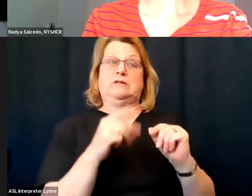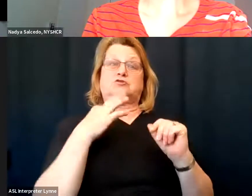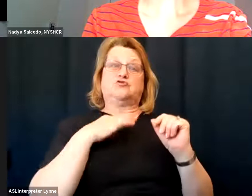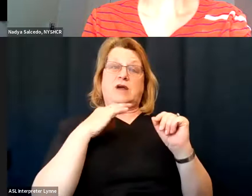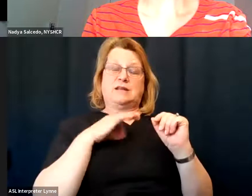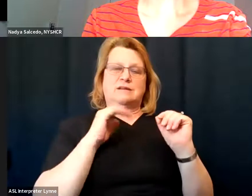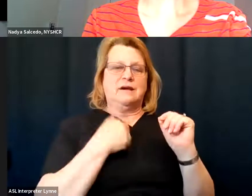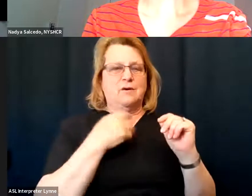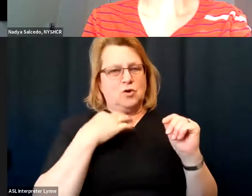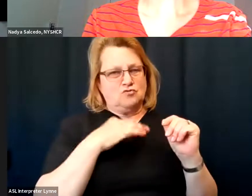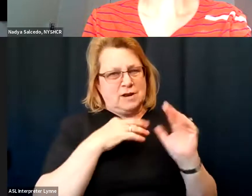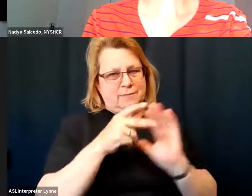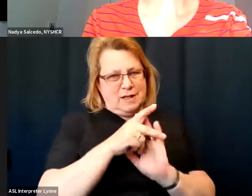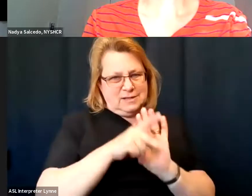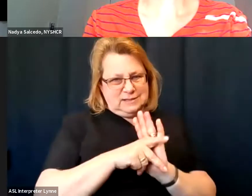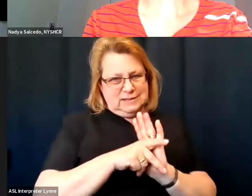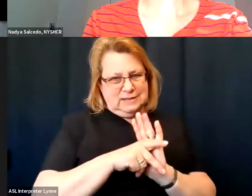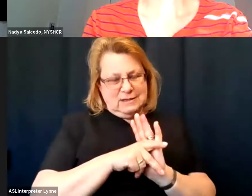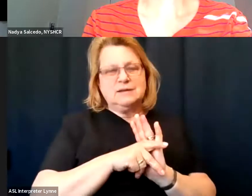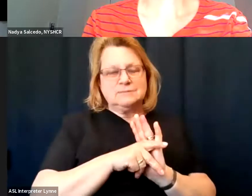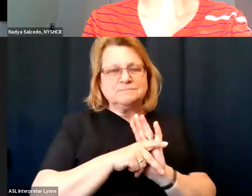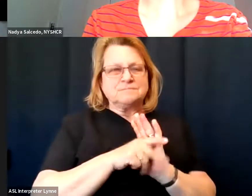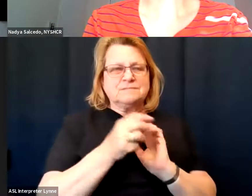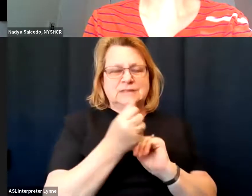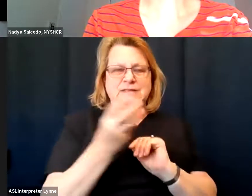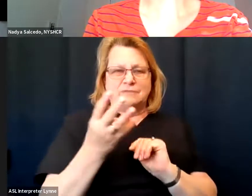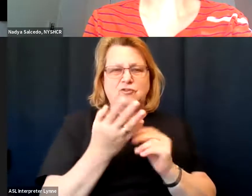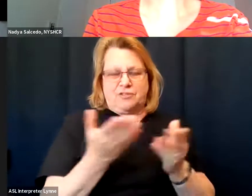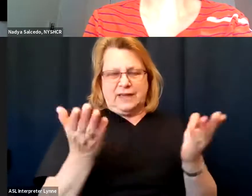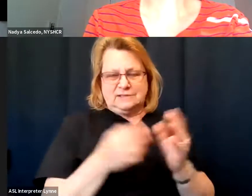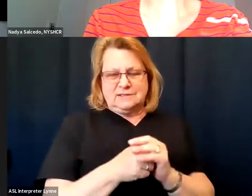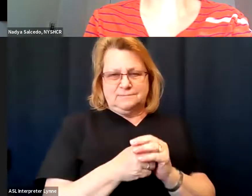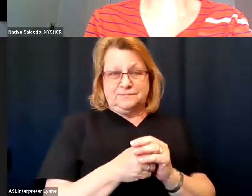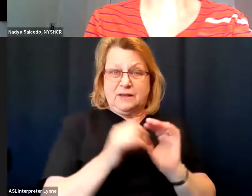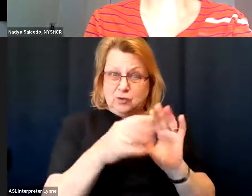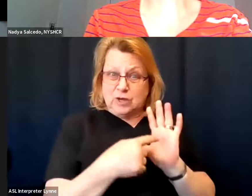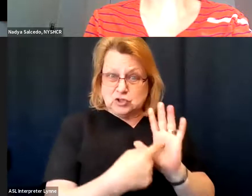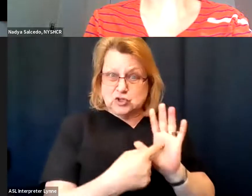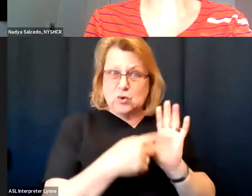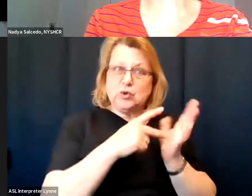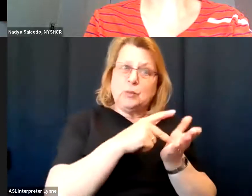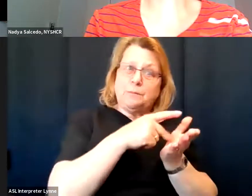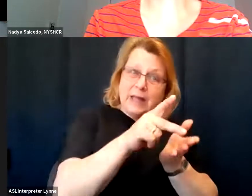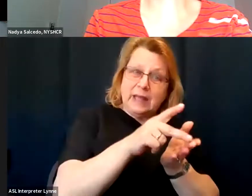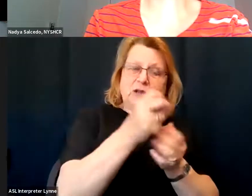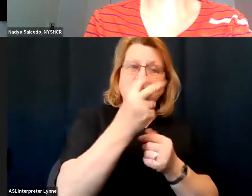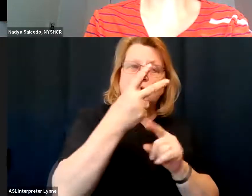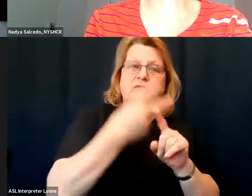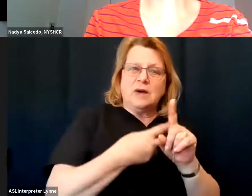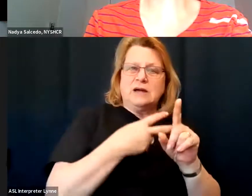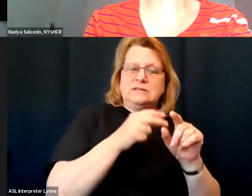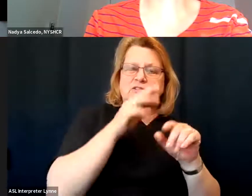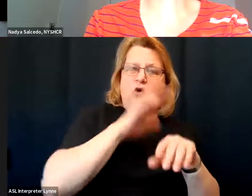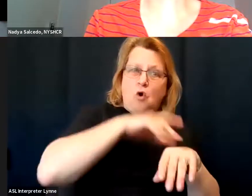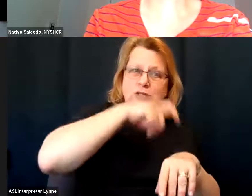credit policy, there are several things. You know, if you can show you paid 12 months of on-time rent, guess what?